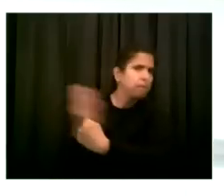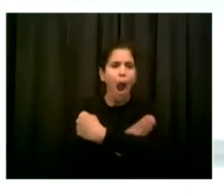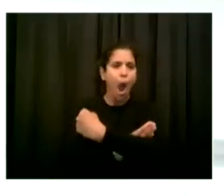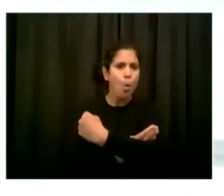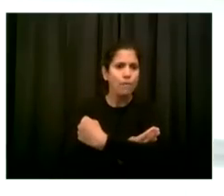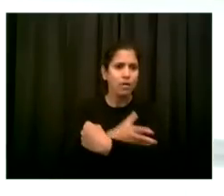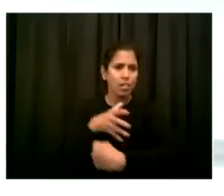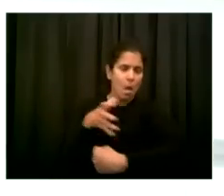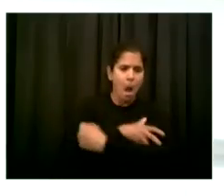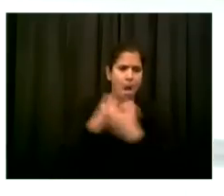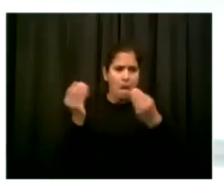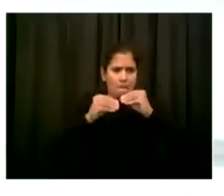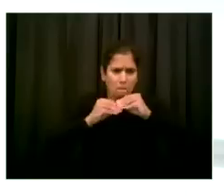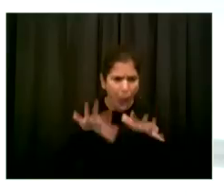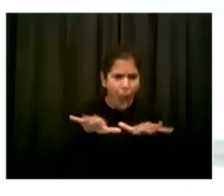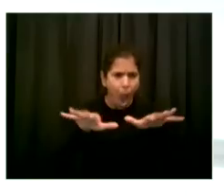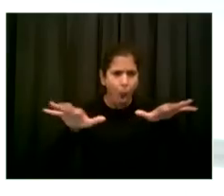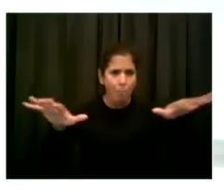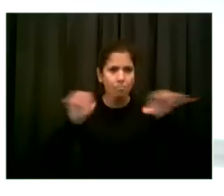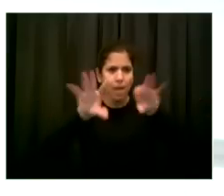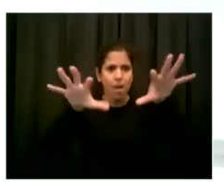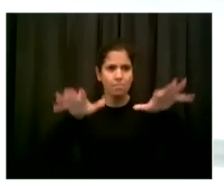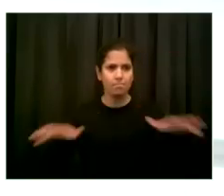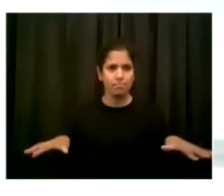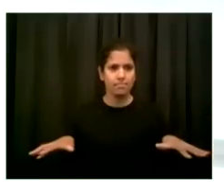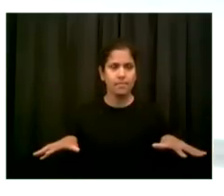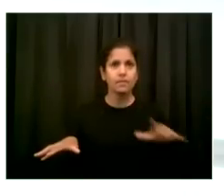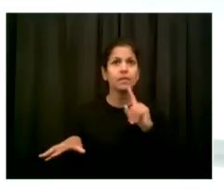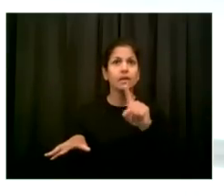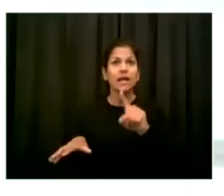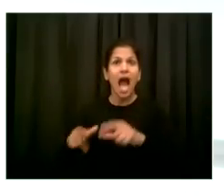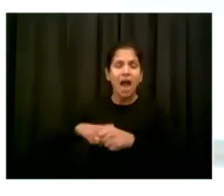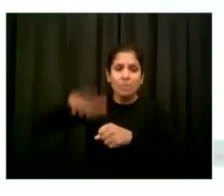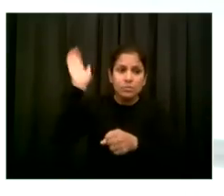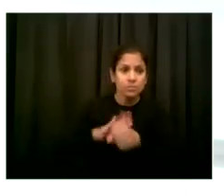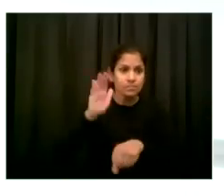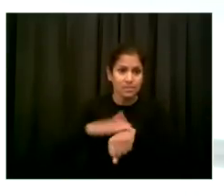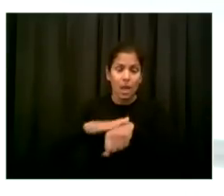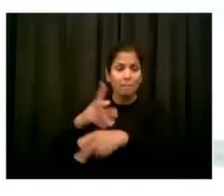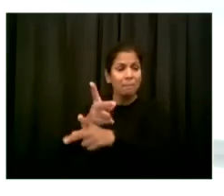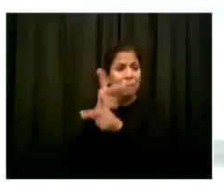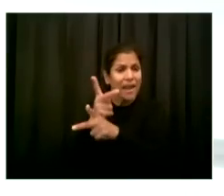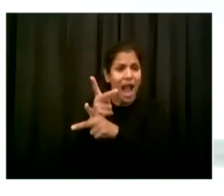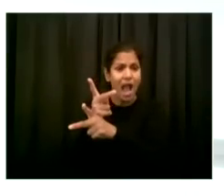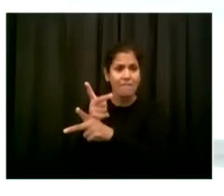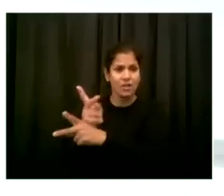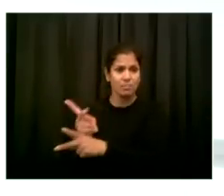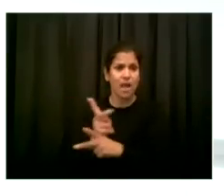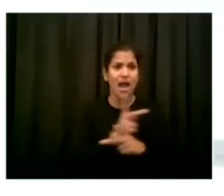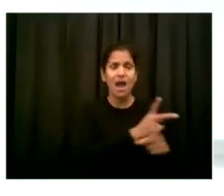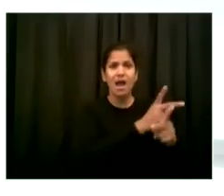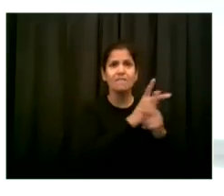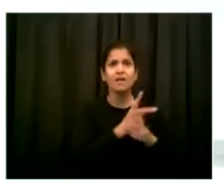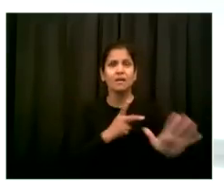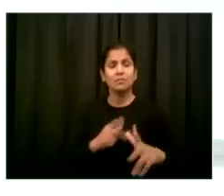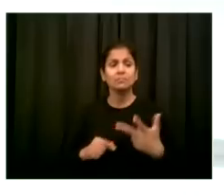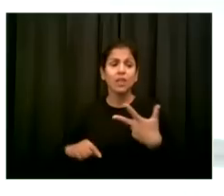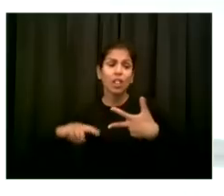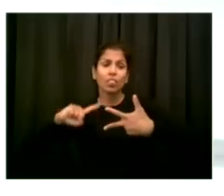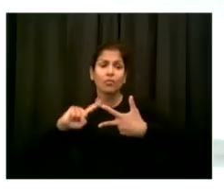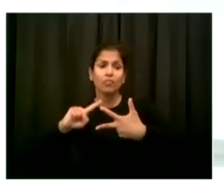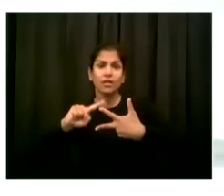the precautions that we are embarking upon. Number two is that we know from multiple